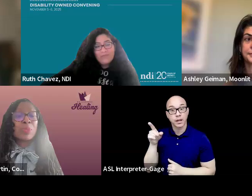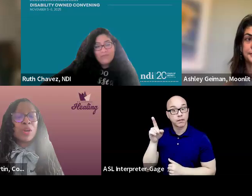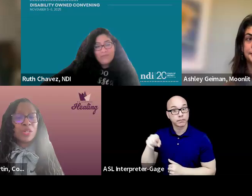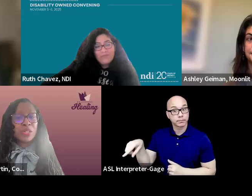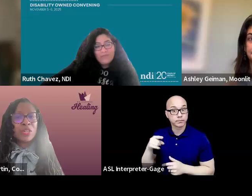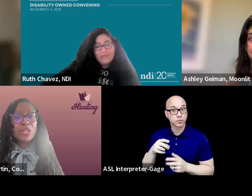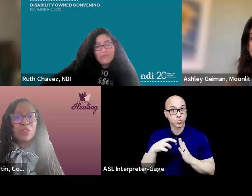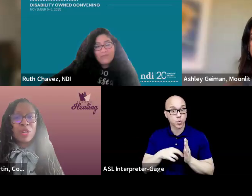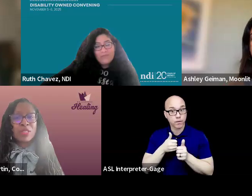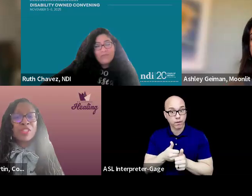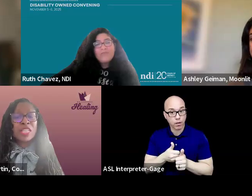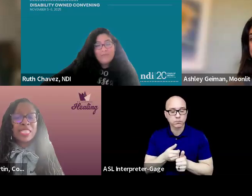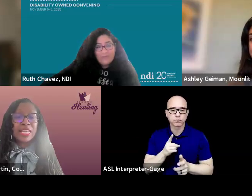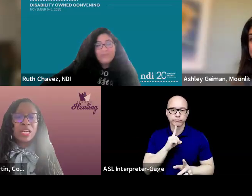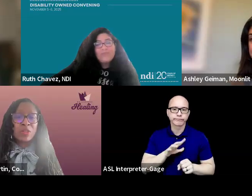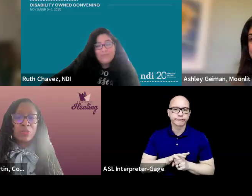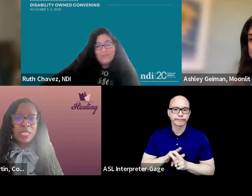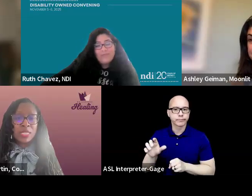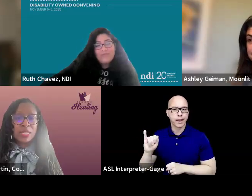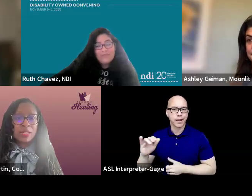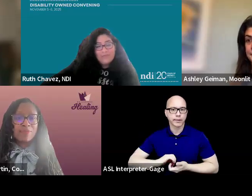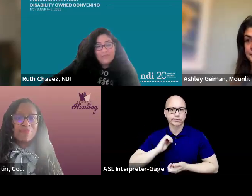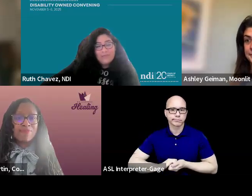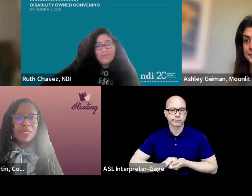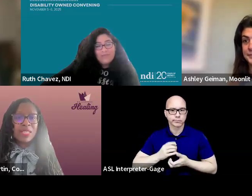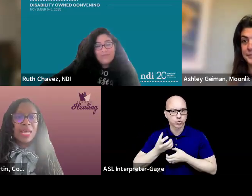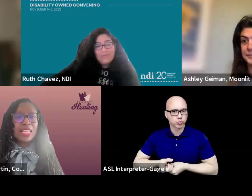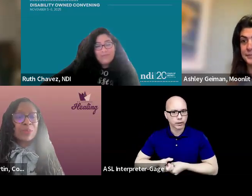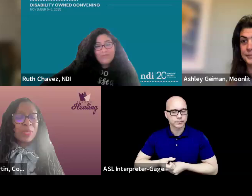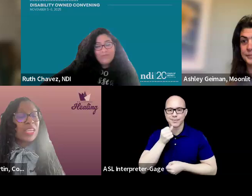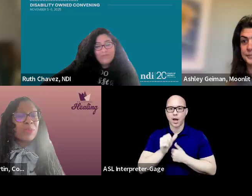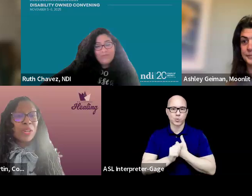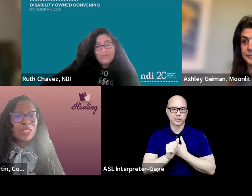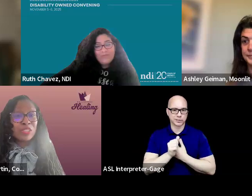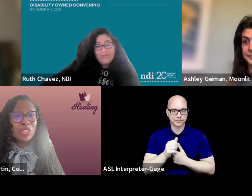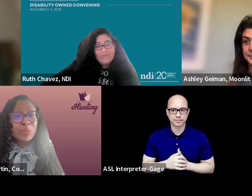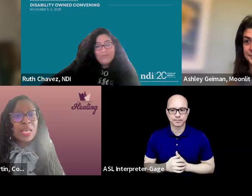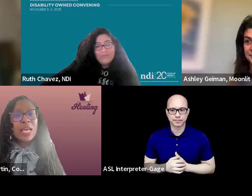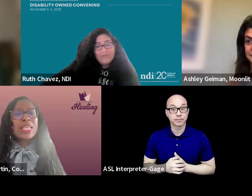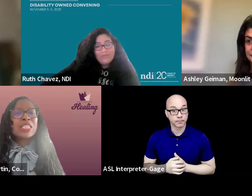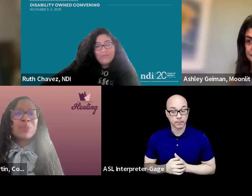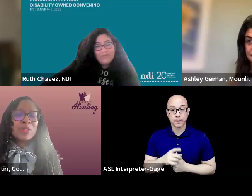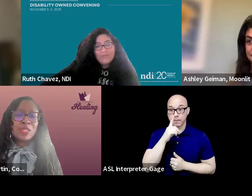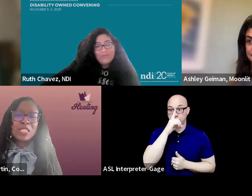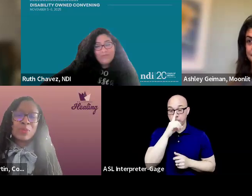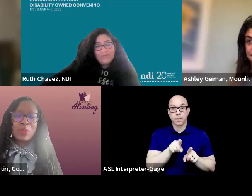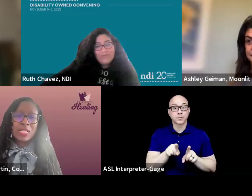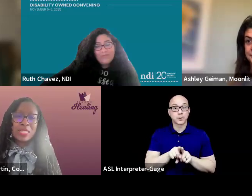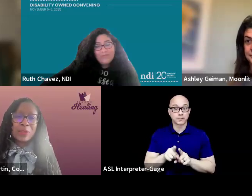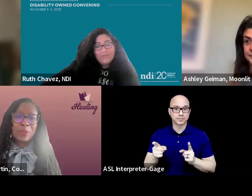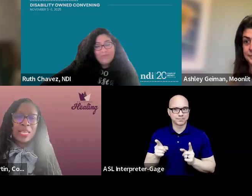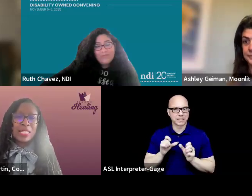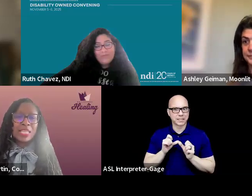a trusted partner rather than a risk. And speaking of partnerships, let's build on